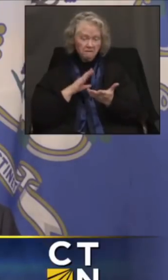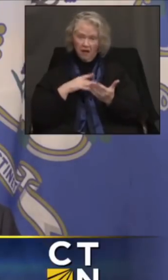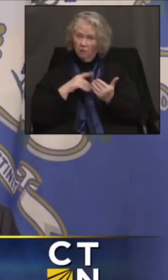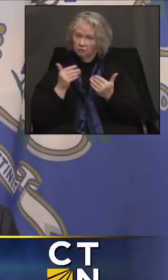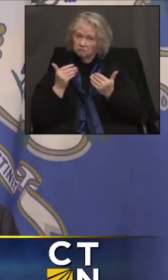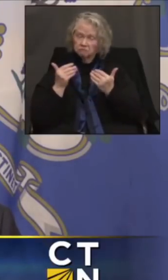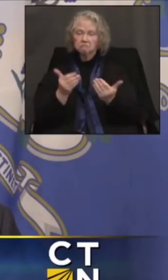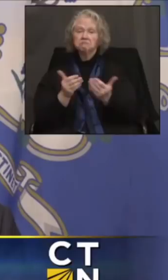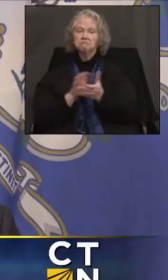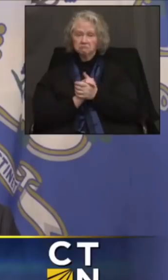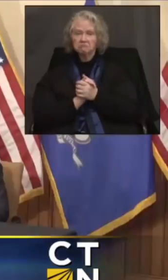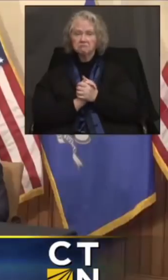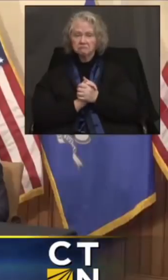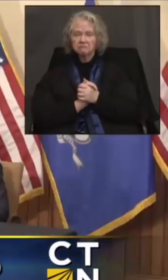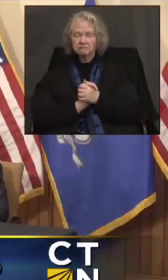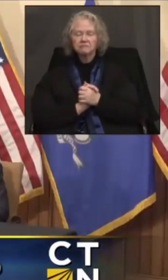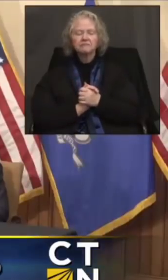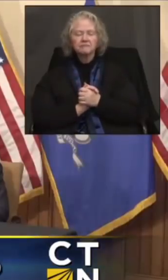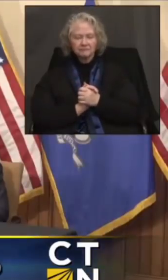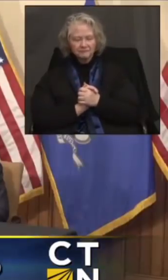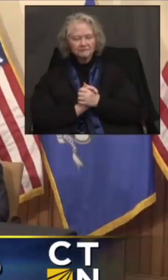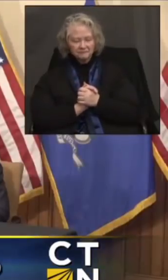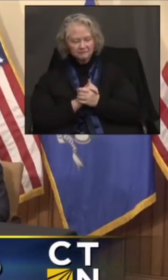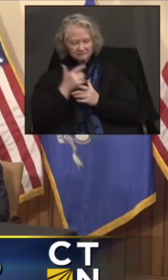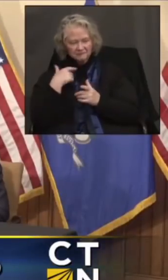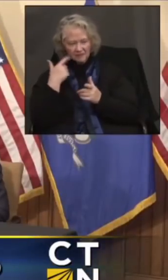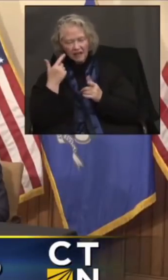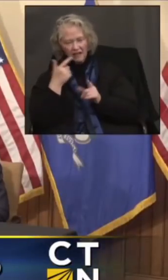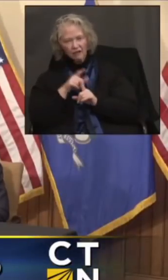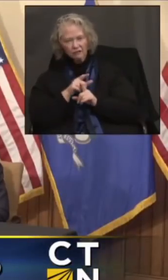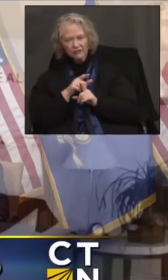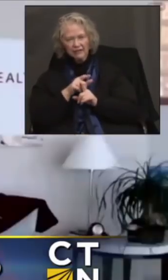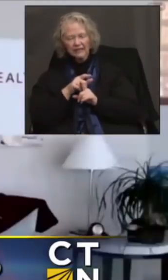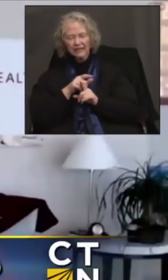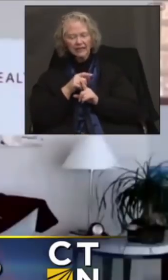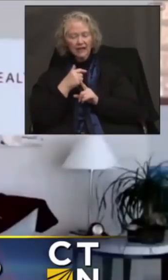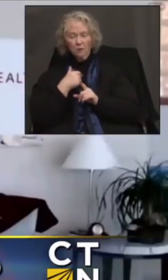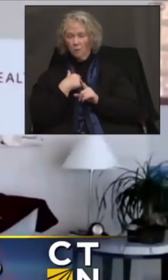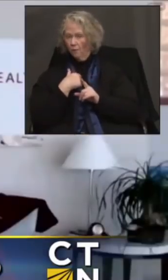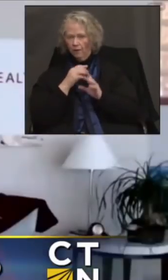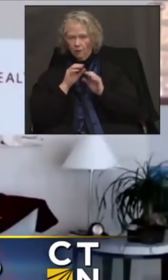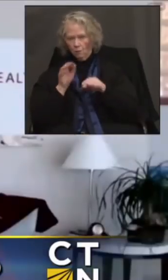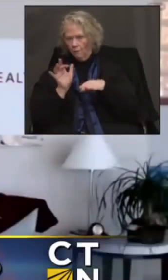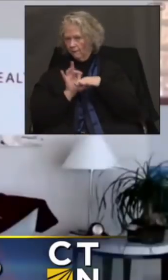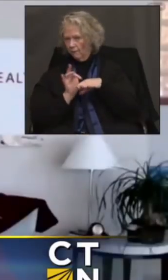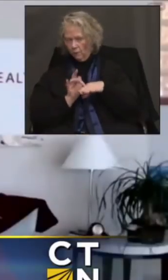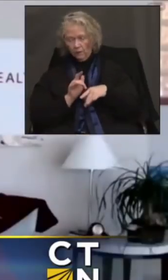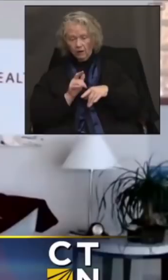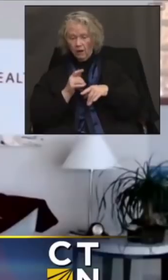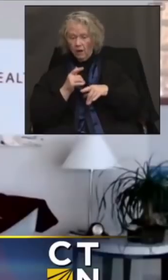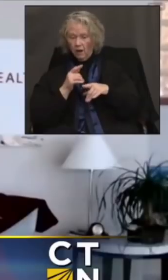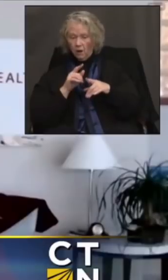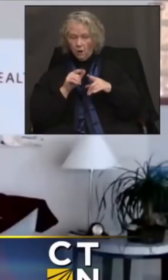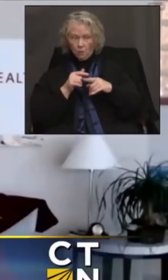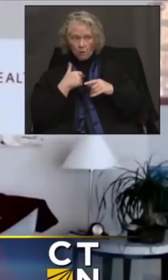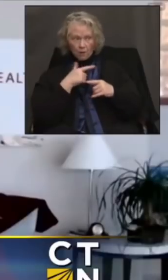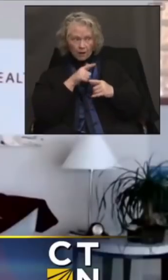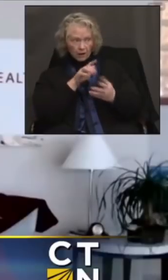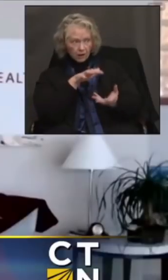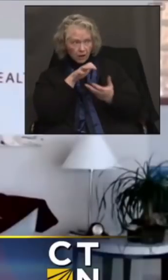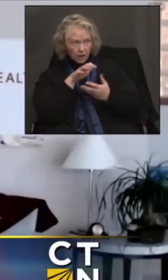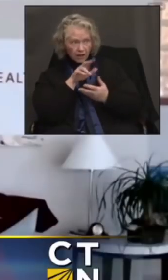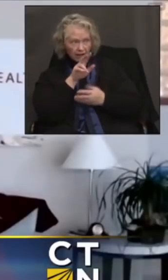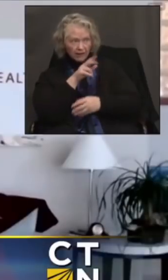April 1st. Yes, I would agree. We have no unfilled slots. We release slots as we have vaccine